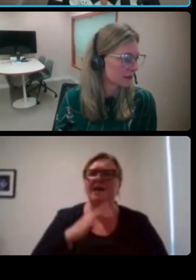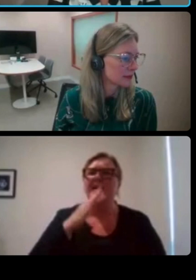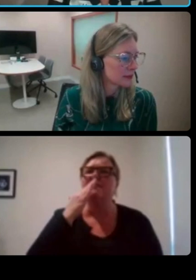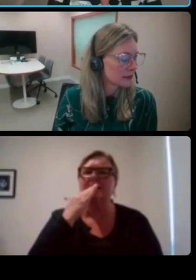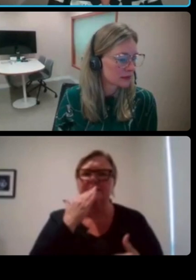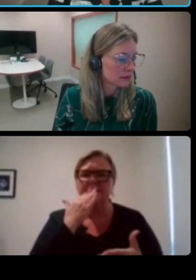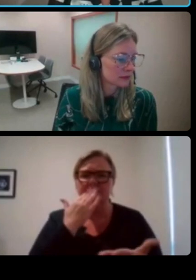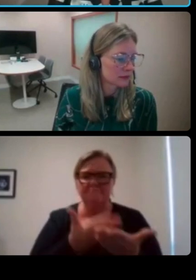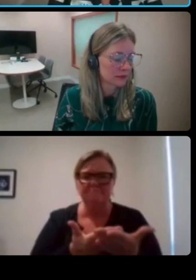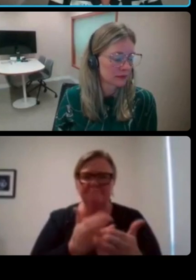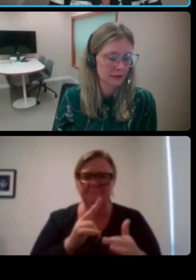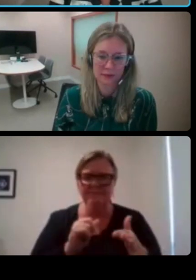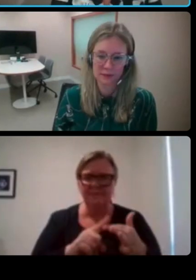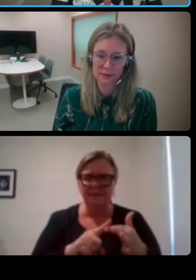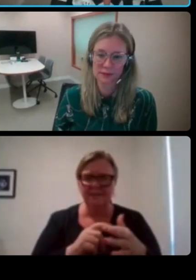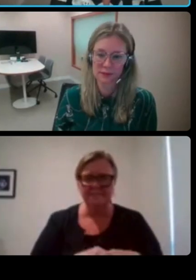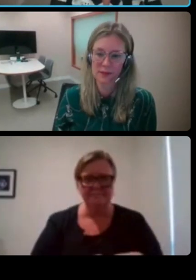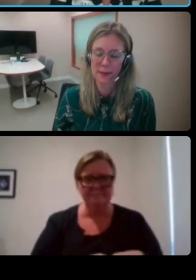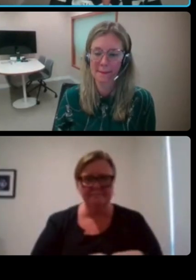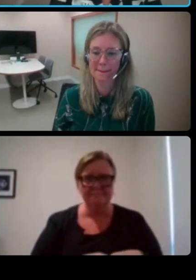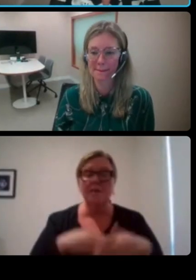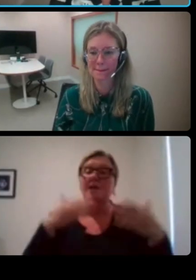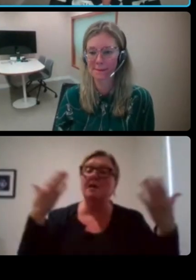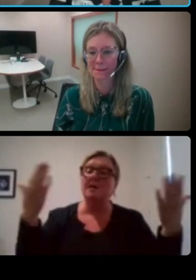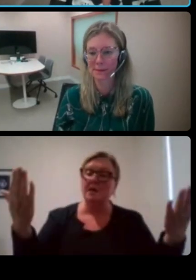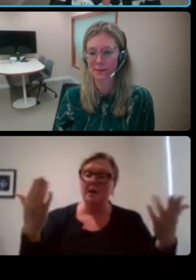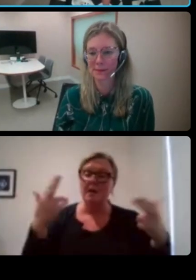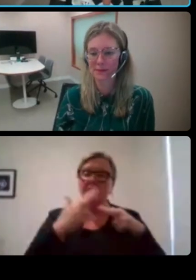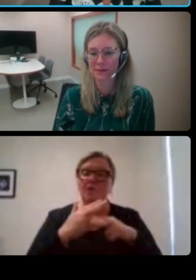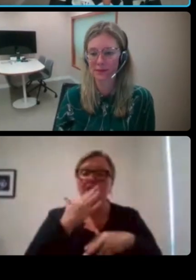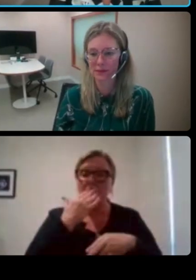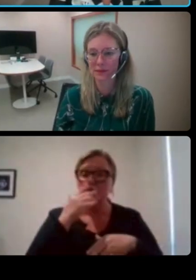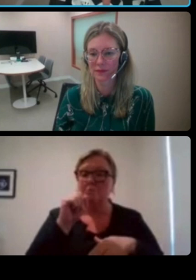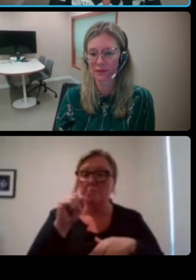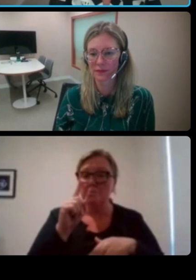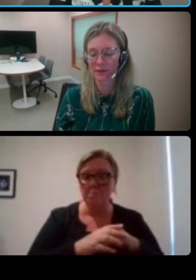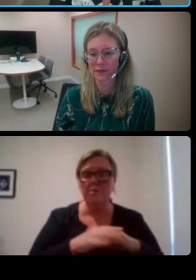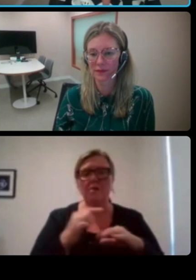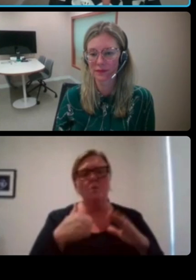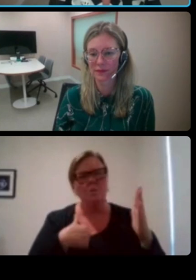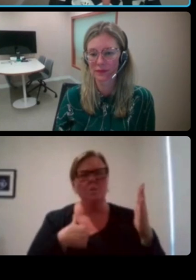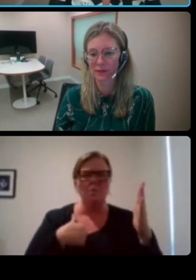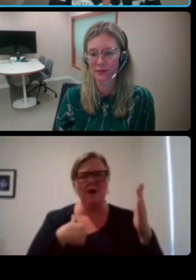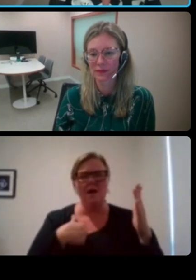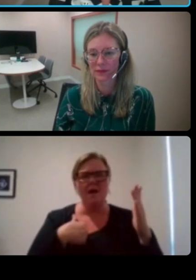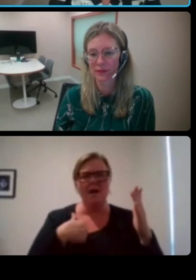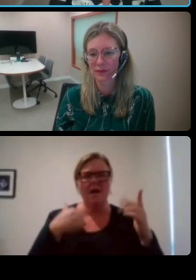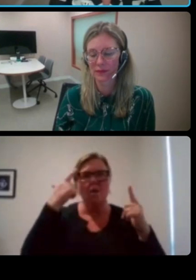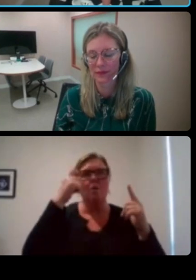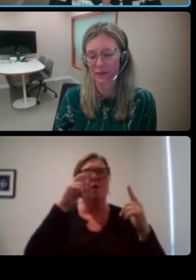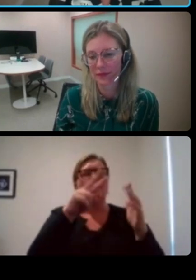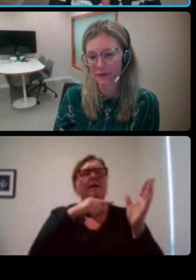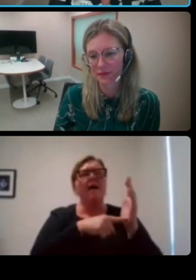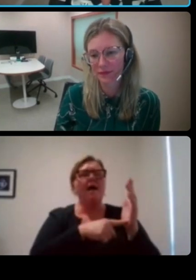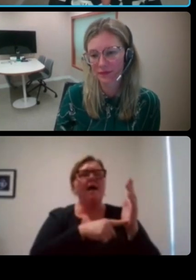fees. So just so you know, in terms of the cost too, we're designing a regulatory model that first and